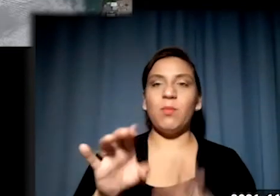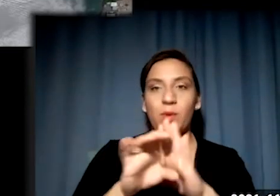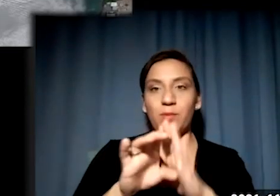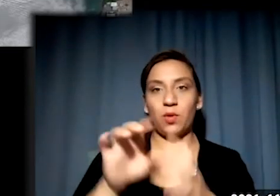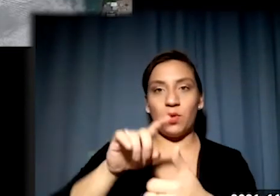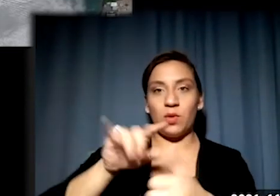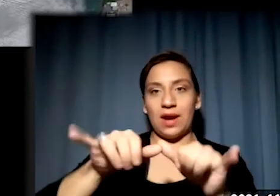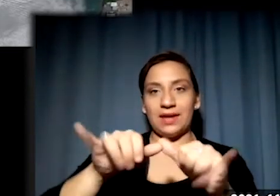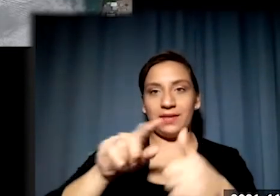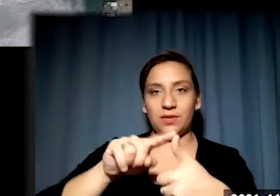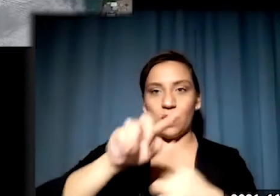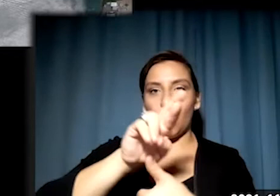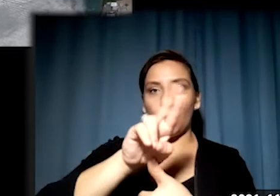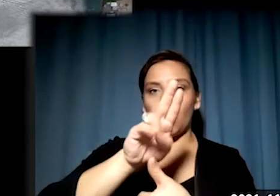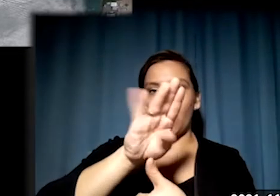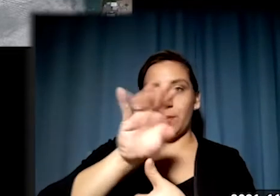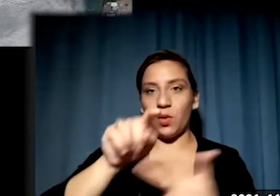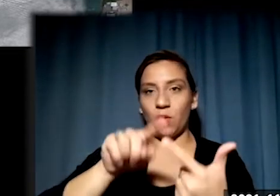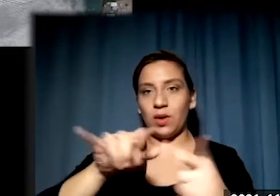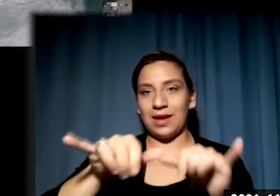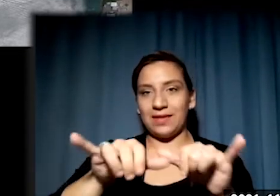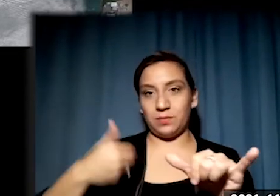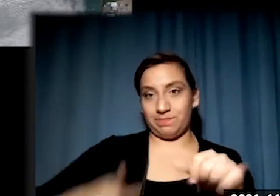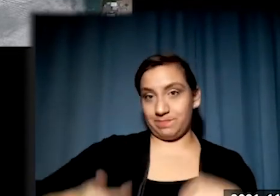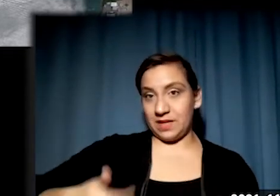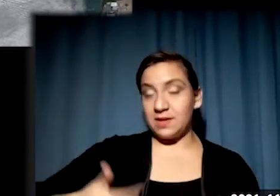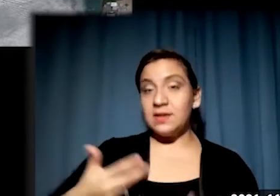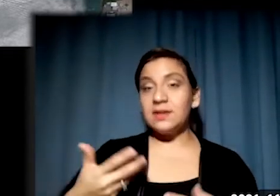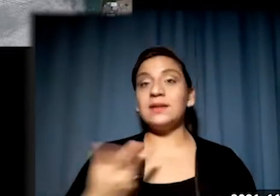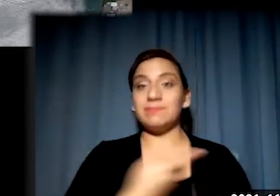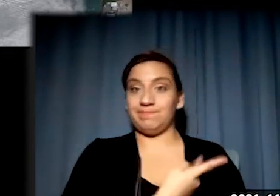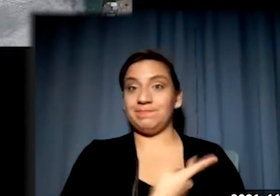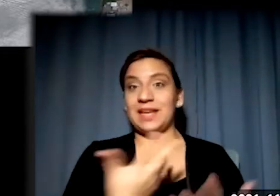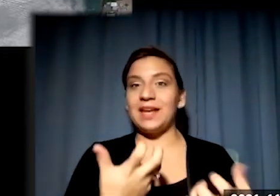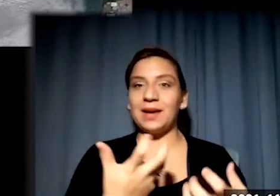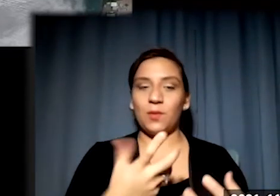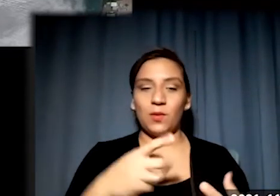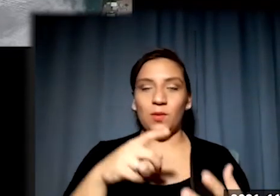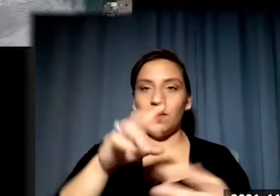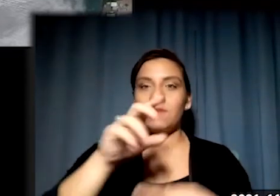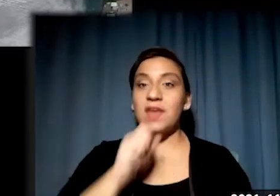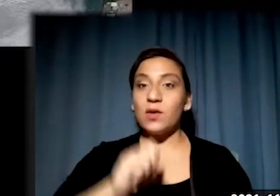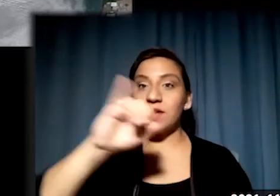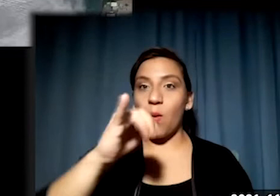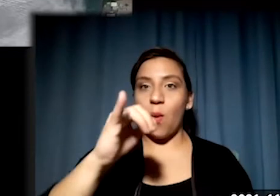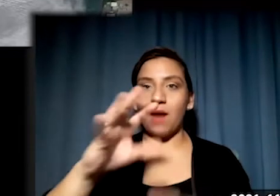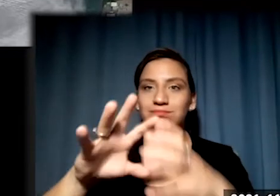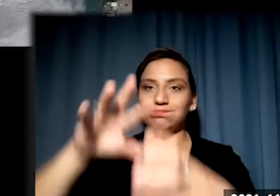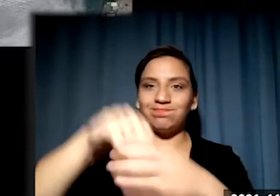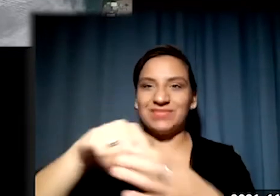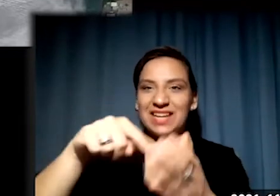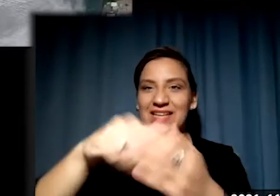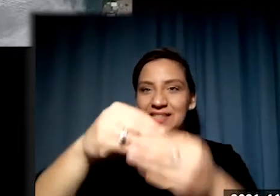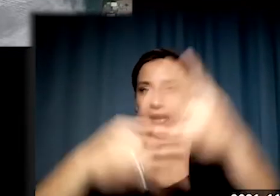city included in the UNESCO World Heritage List, but that's a bit more complicated. But these efforts that have been